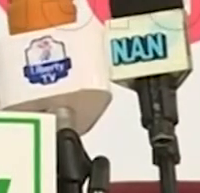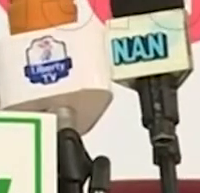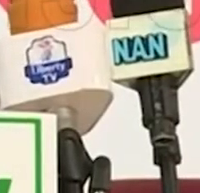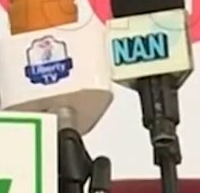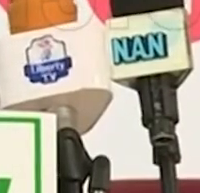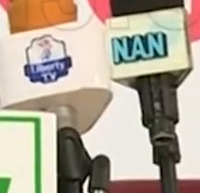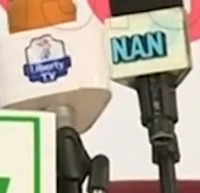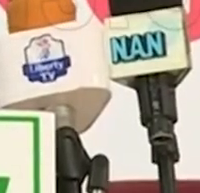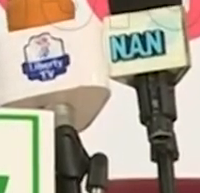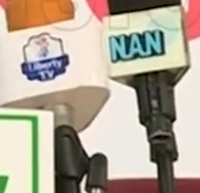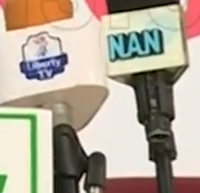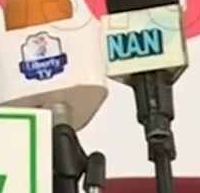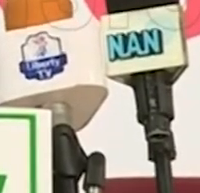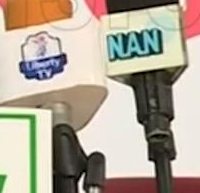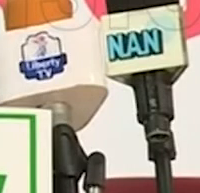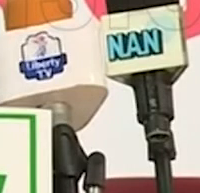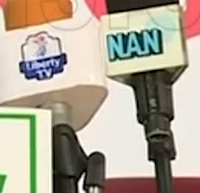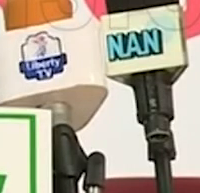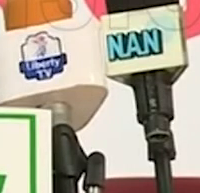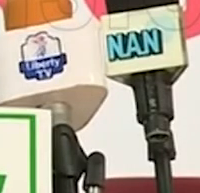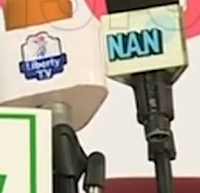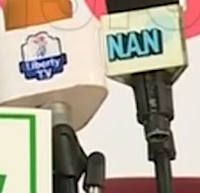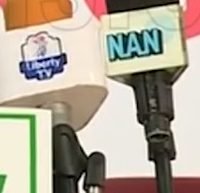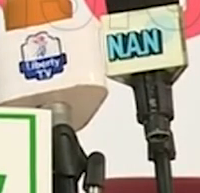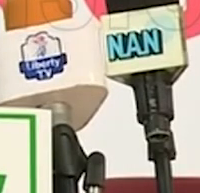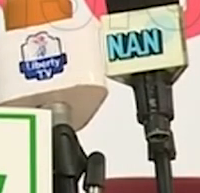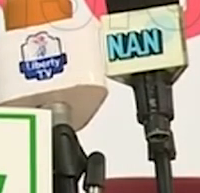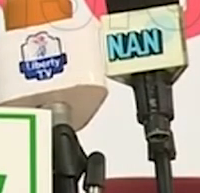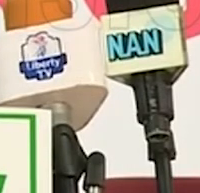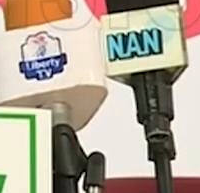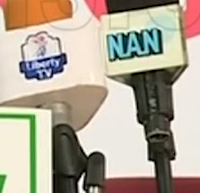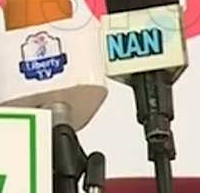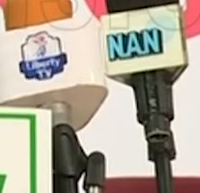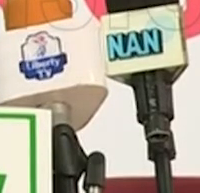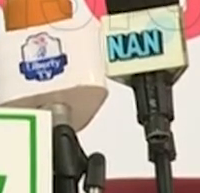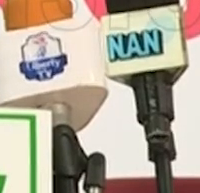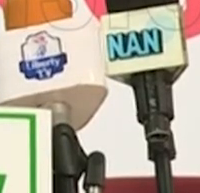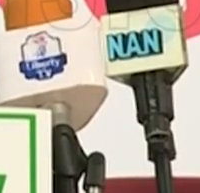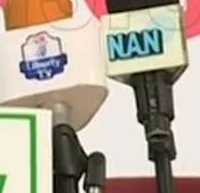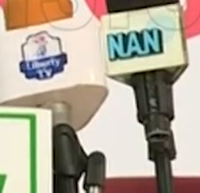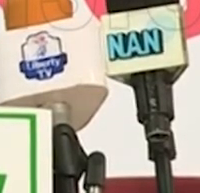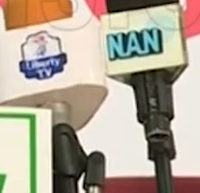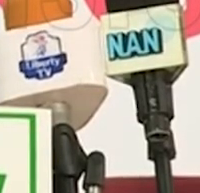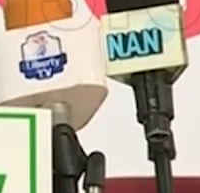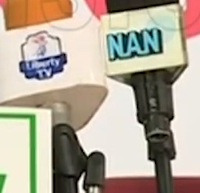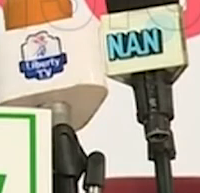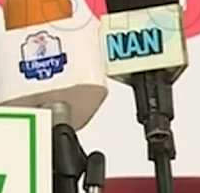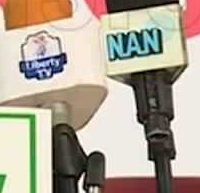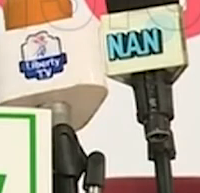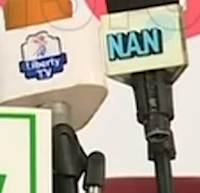and above, essential duties may resume normal working hours. So they are no